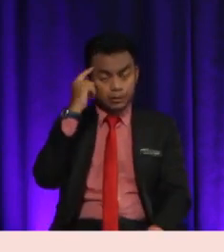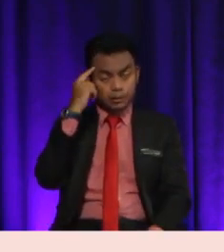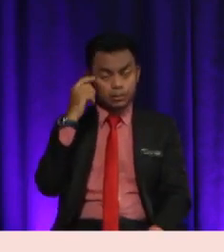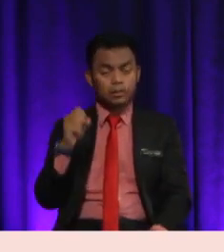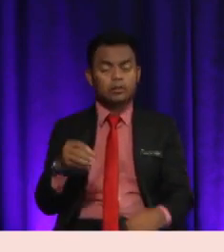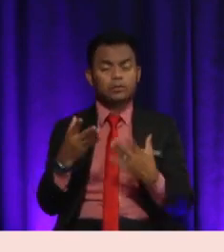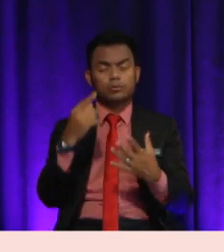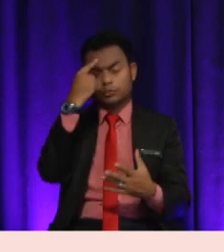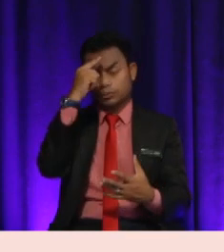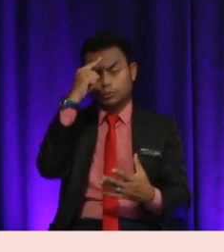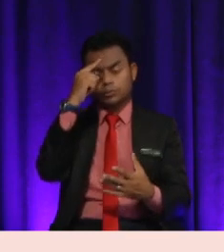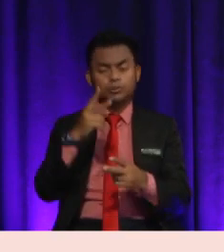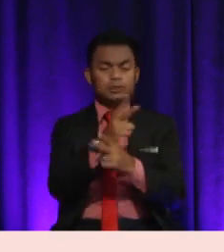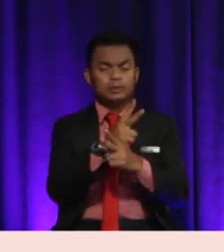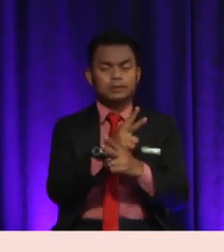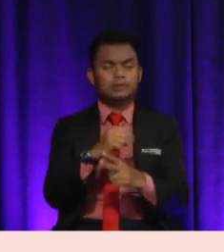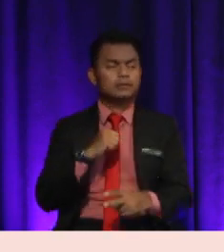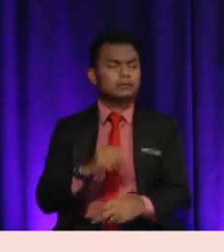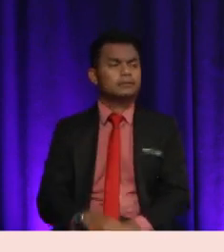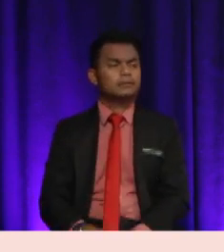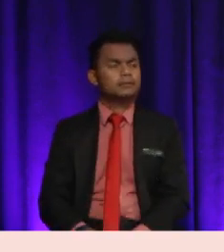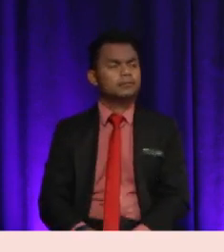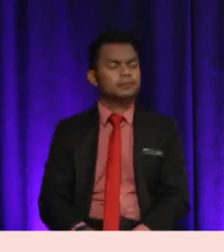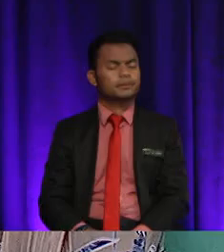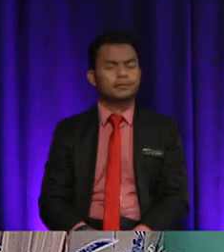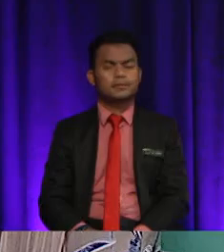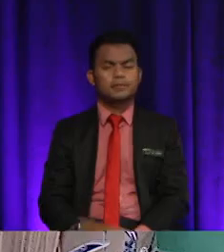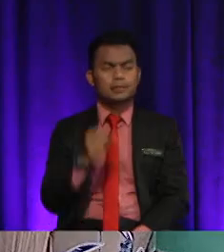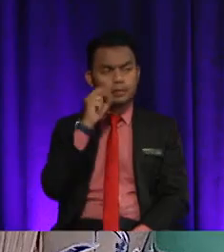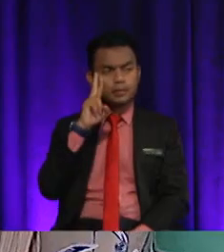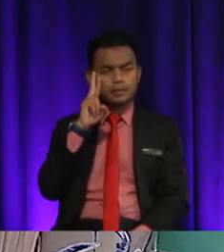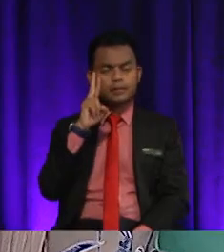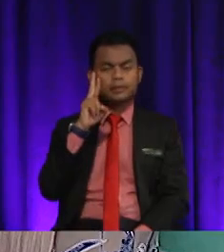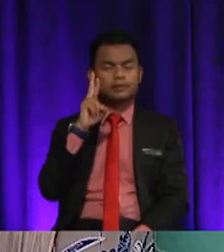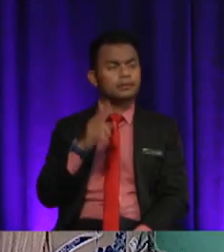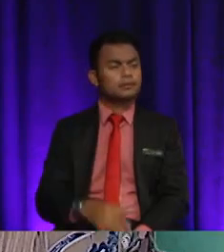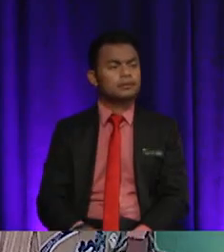it. Okay, thank you, Umaira. So Sarah found out that supposedly